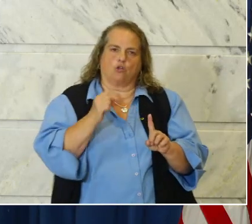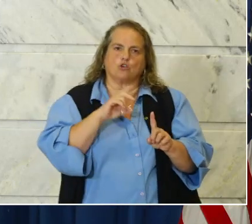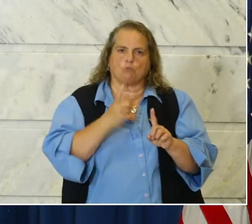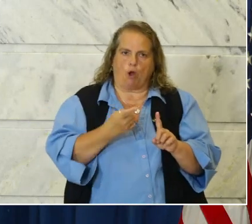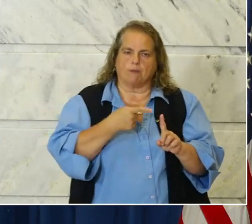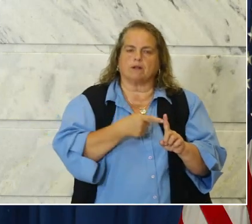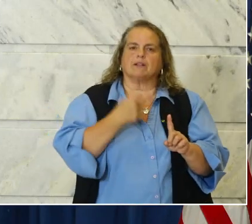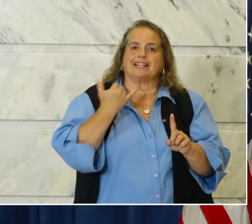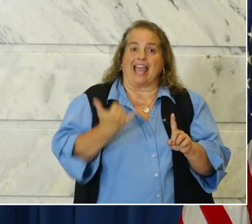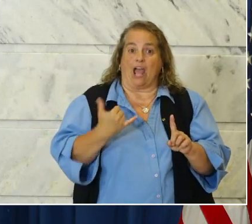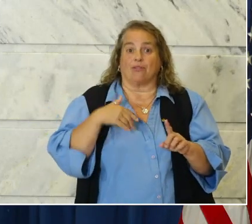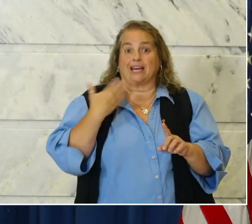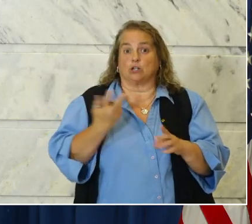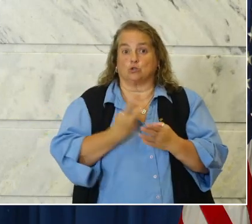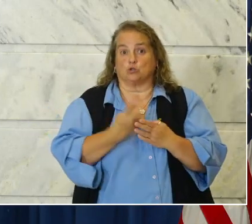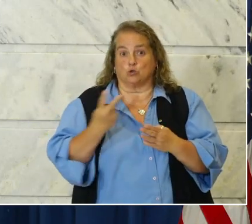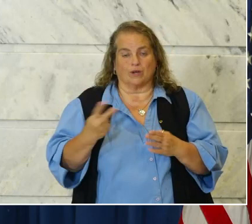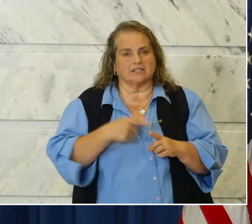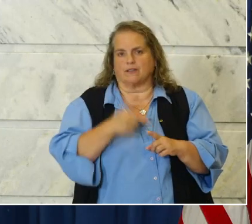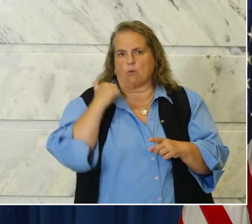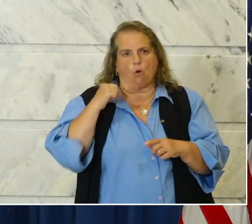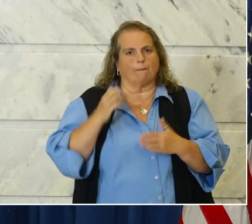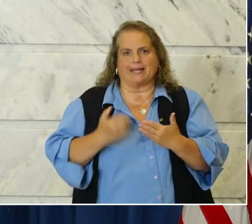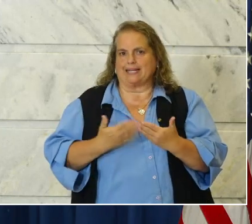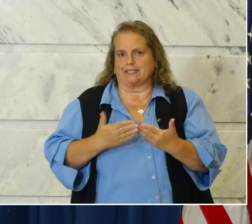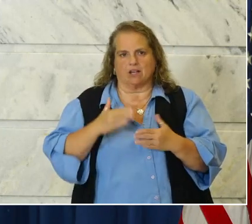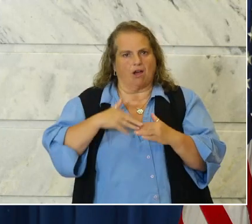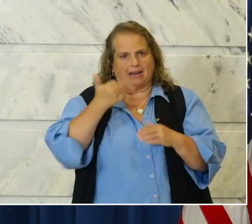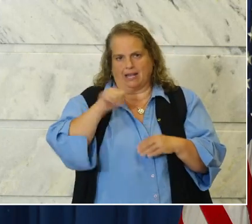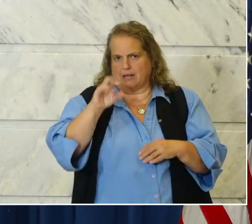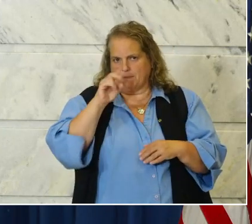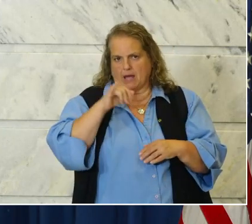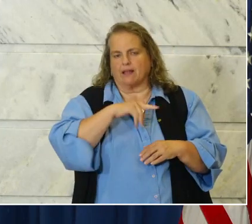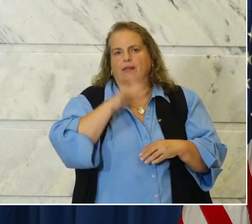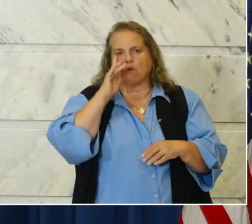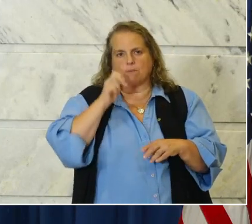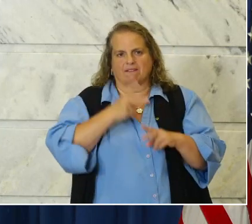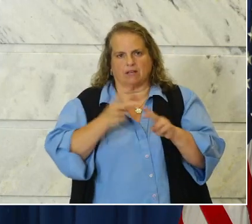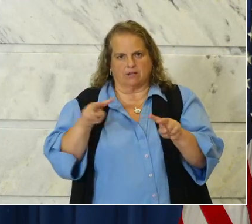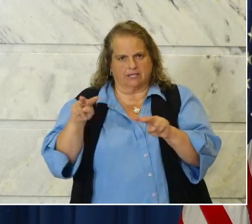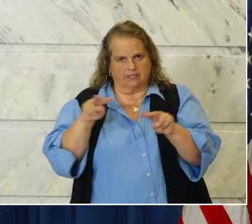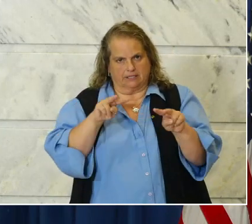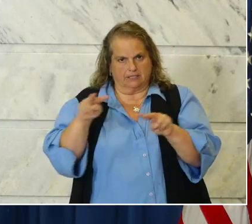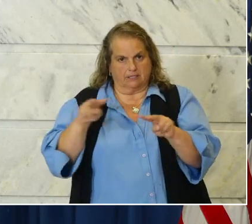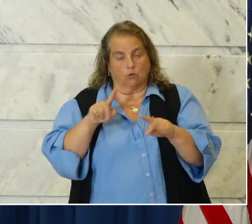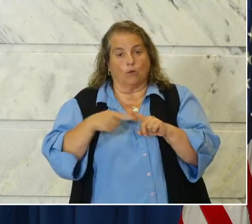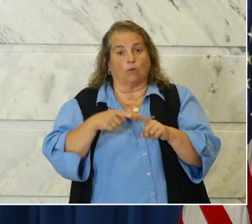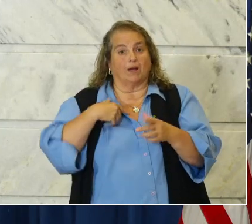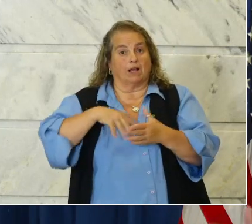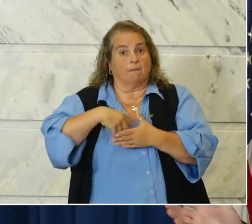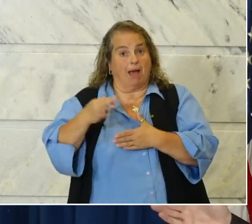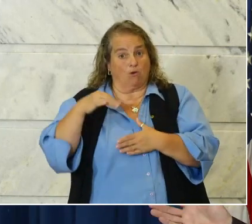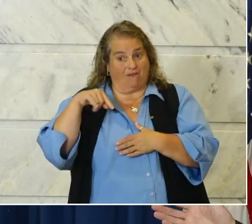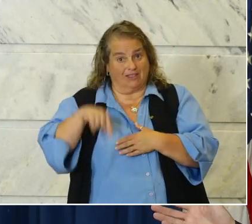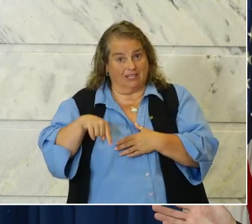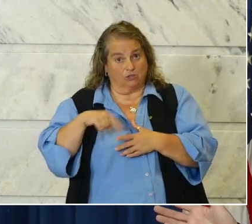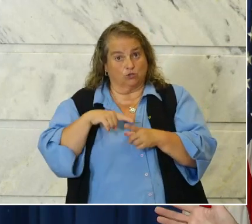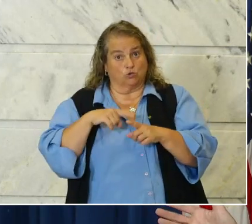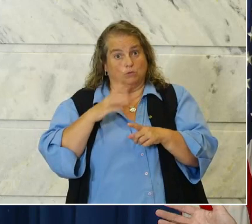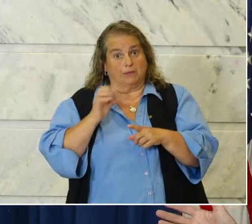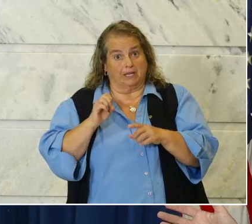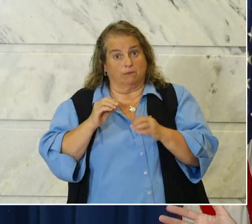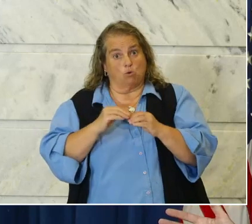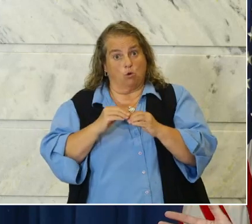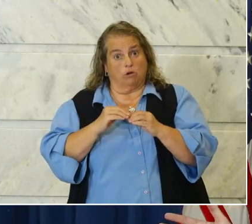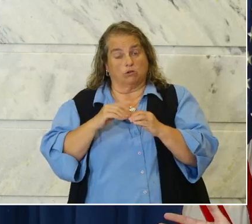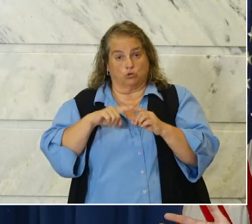the next 2 weeks aren't going to be easy on anybody. I think when we come out of this, it's going to be very important for anybody